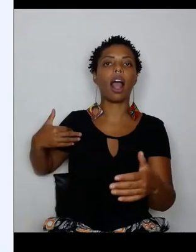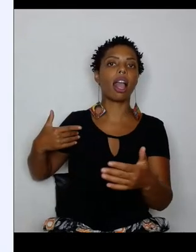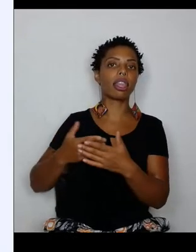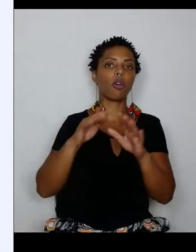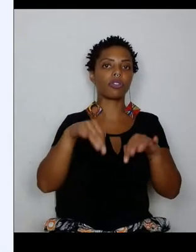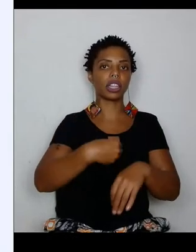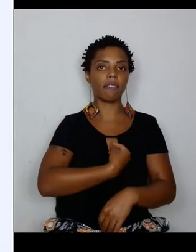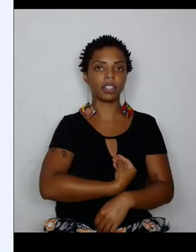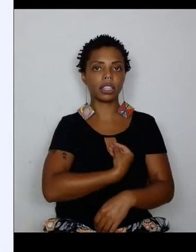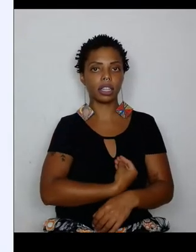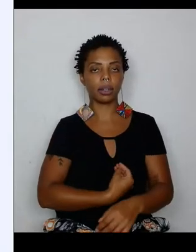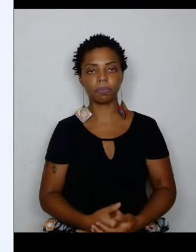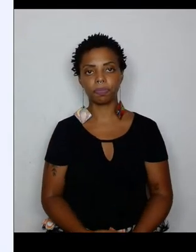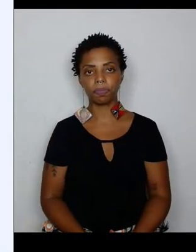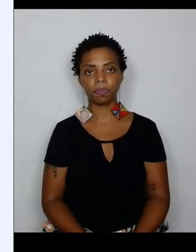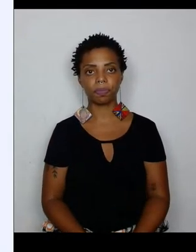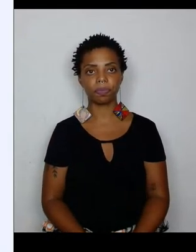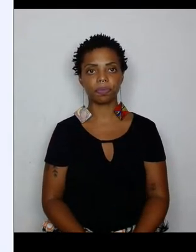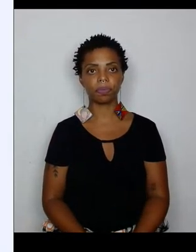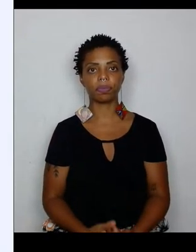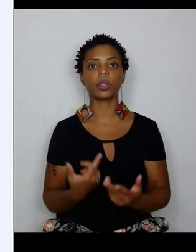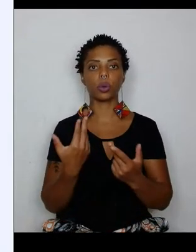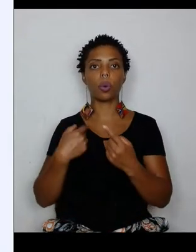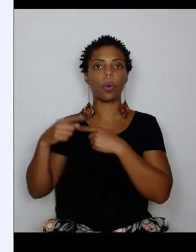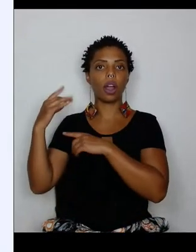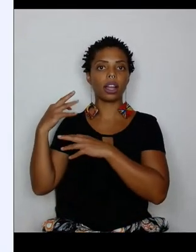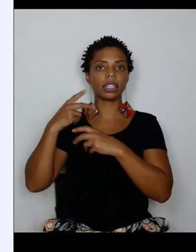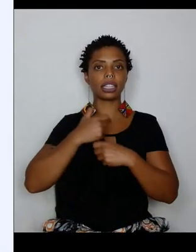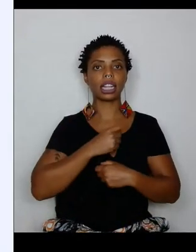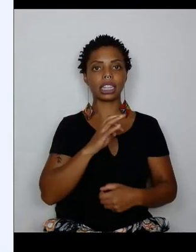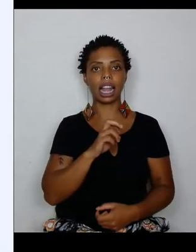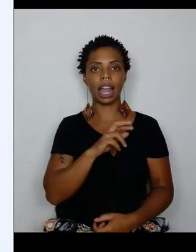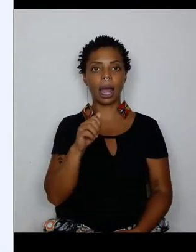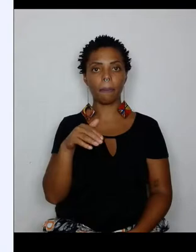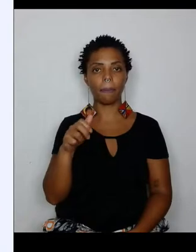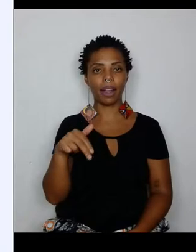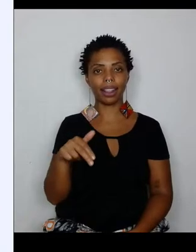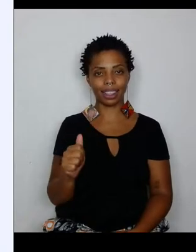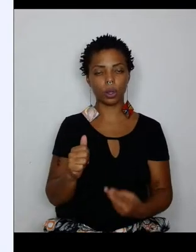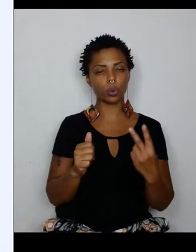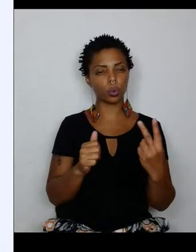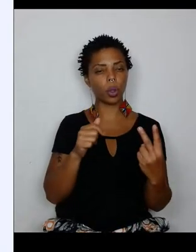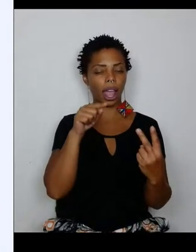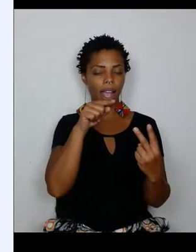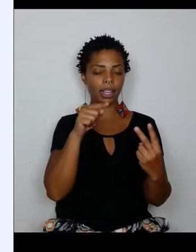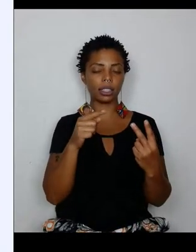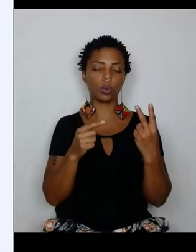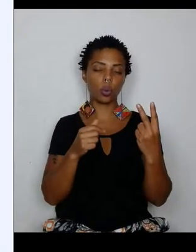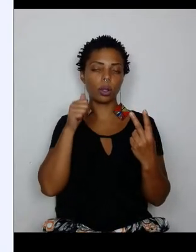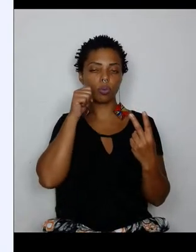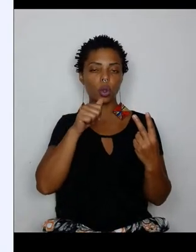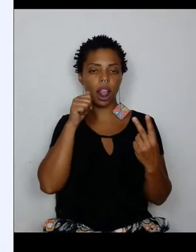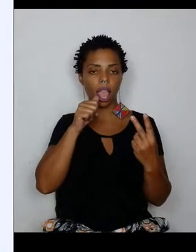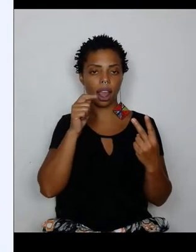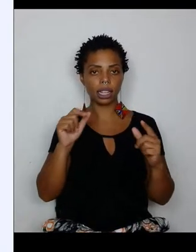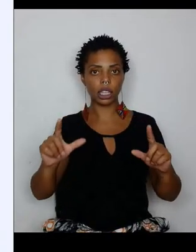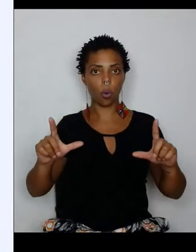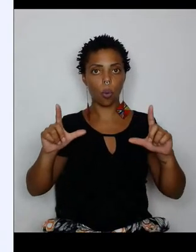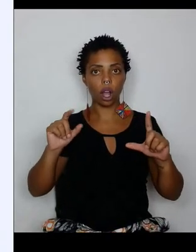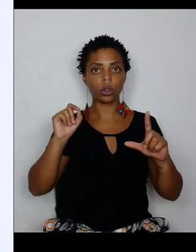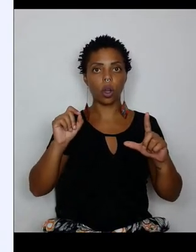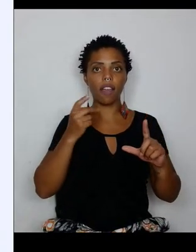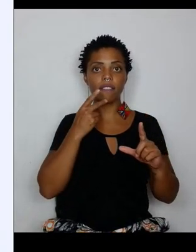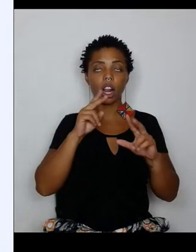like the ancestors of tamana two women is a painting that summons up ancestral relationships through the female